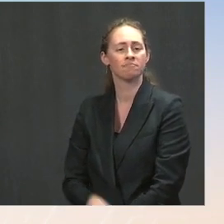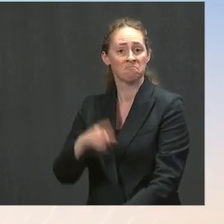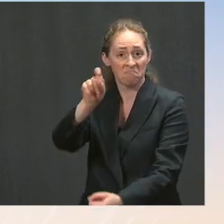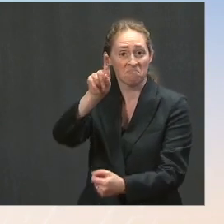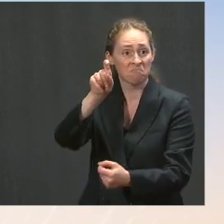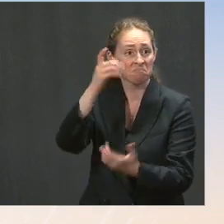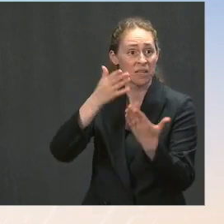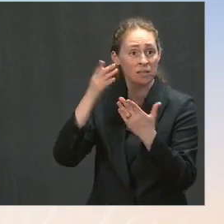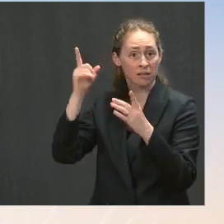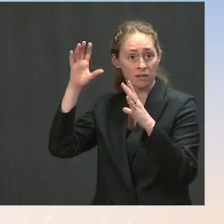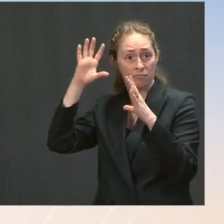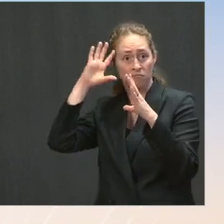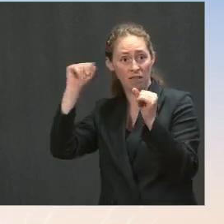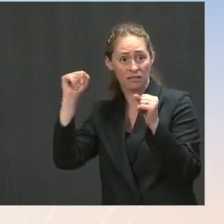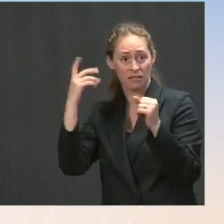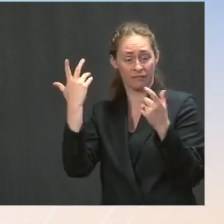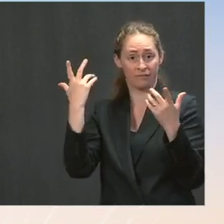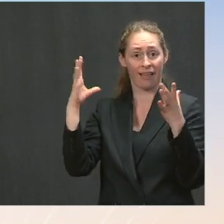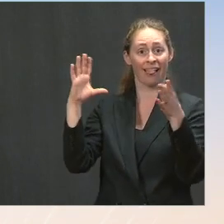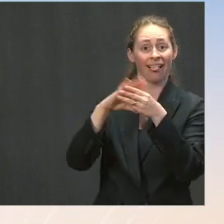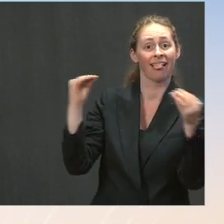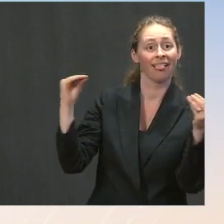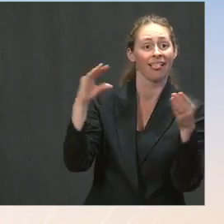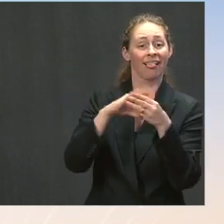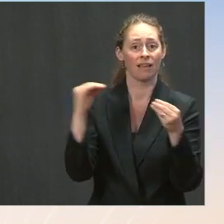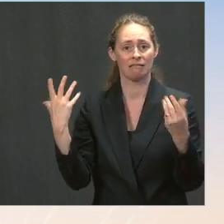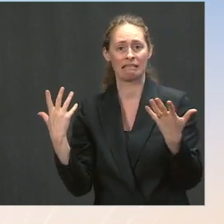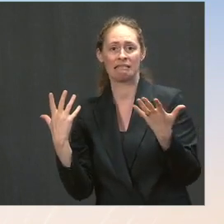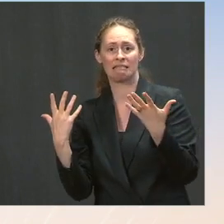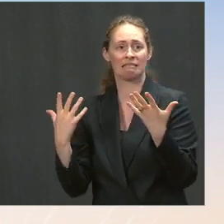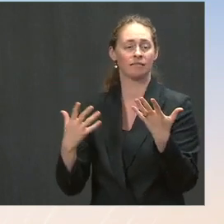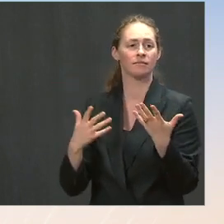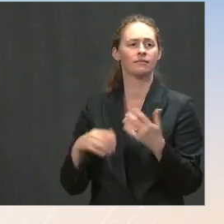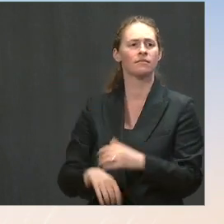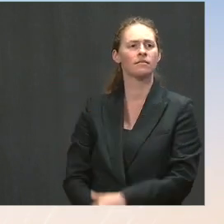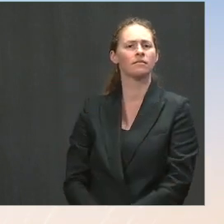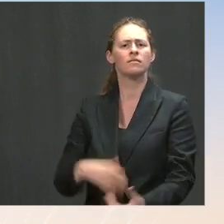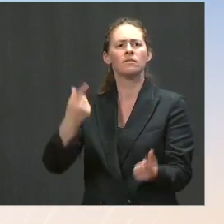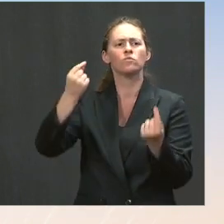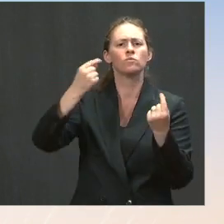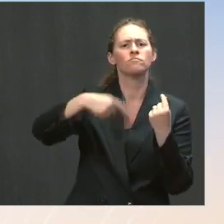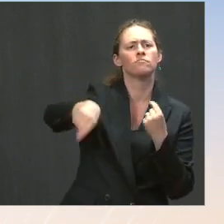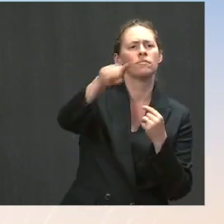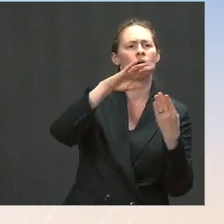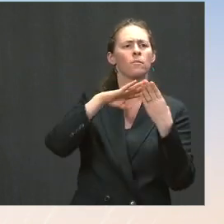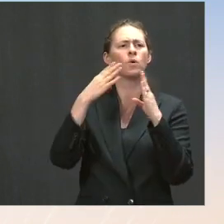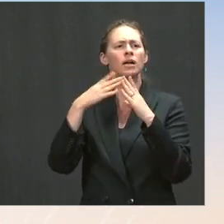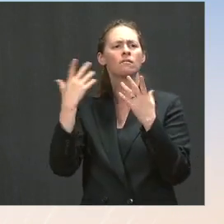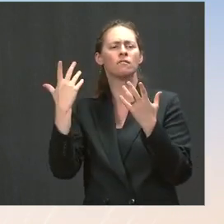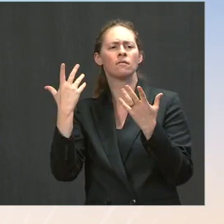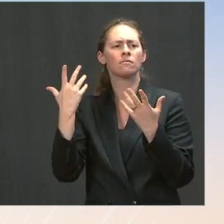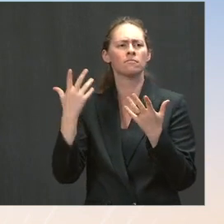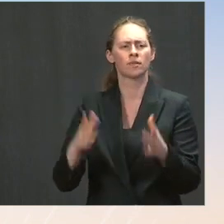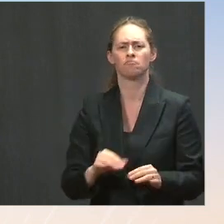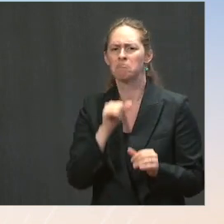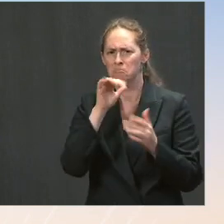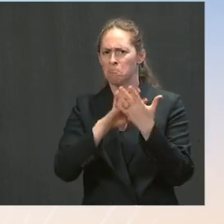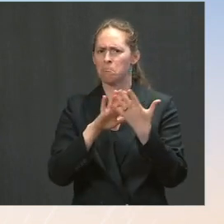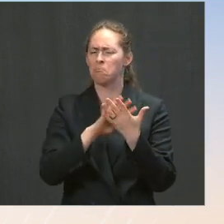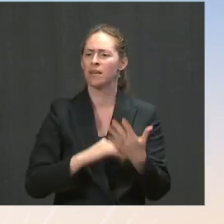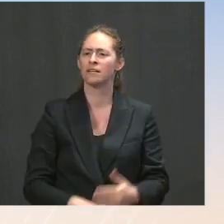messaging, the work that you're doing on the ground. Did he have anything to say about that? No, that's not how he looks at this. He looks